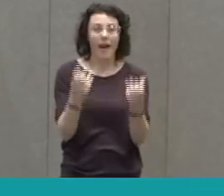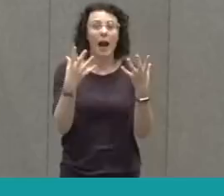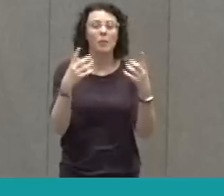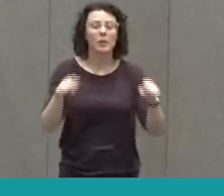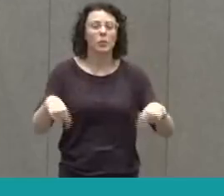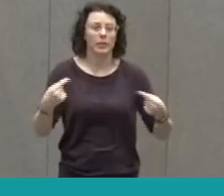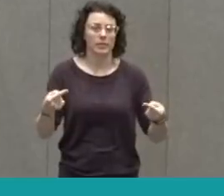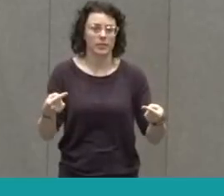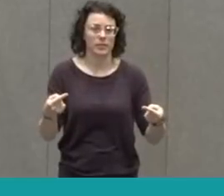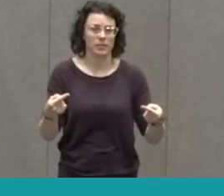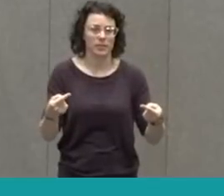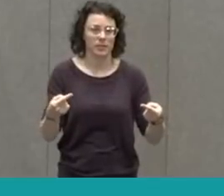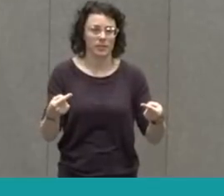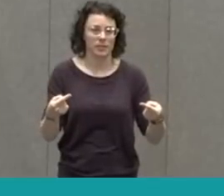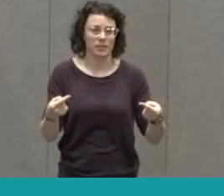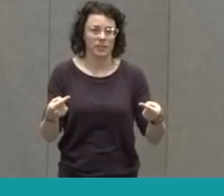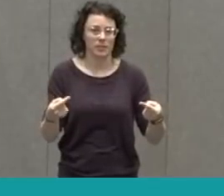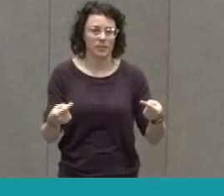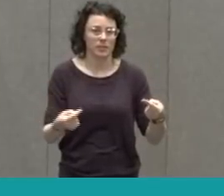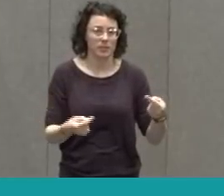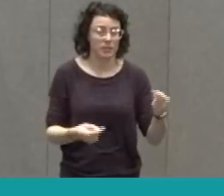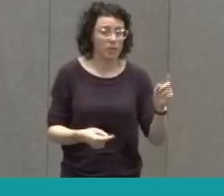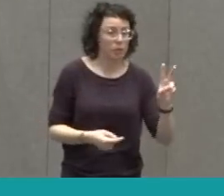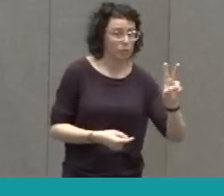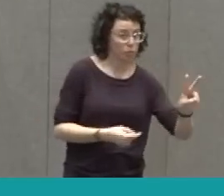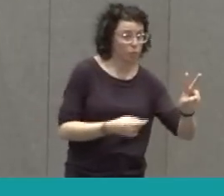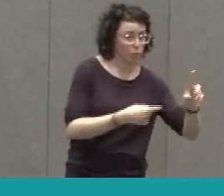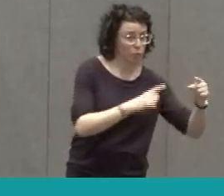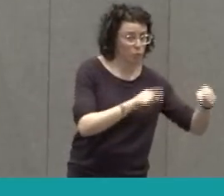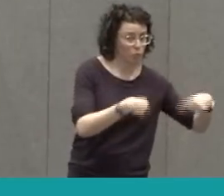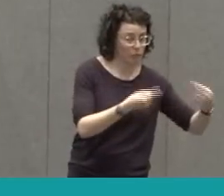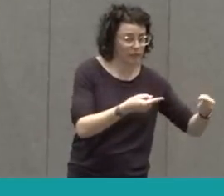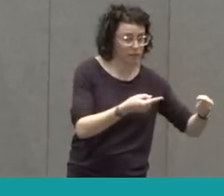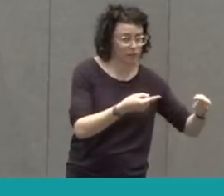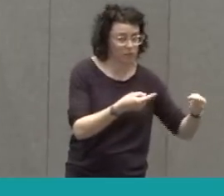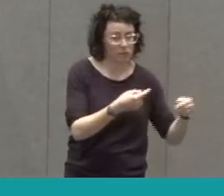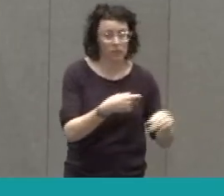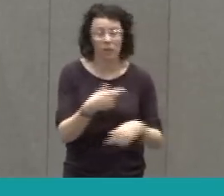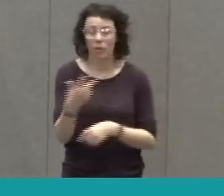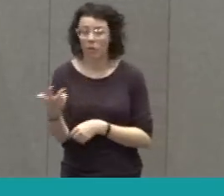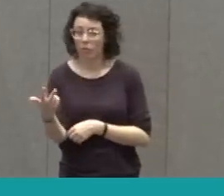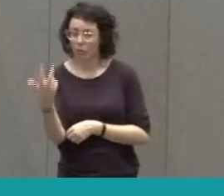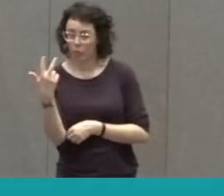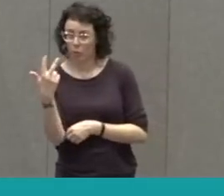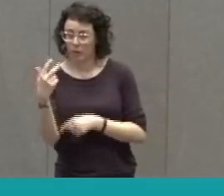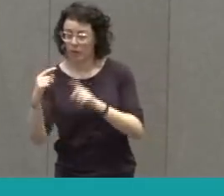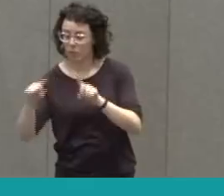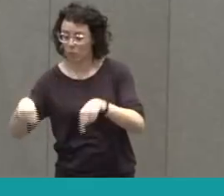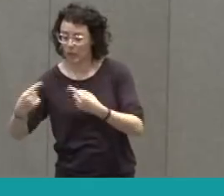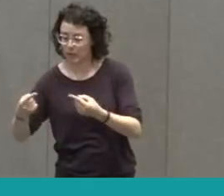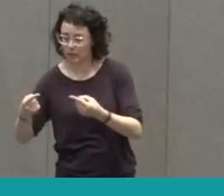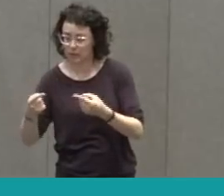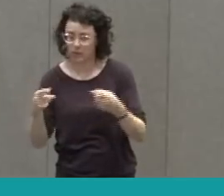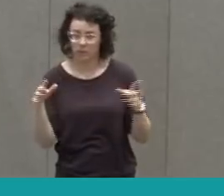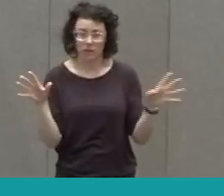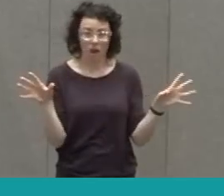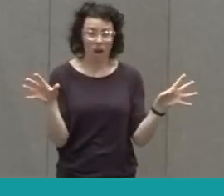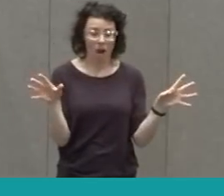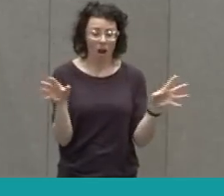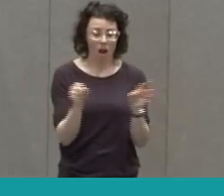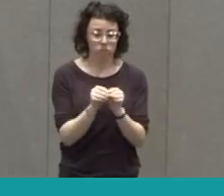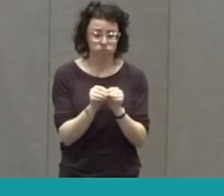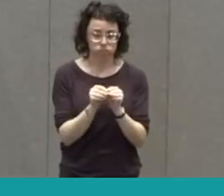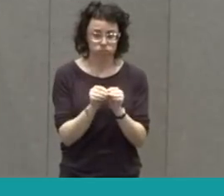I know one bike is 2 wheels, and one trike is 3 wheels. So I'm going to do 1 times 2